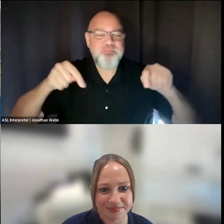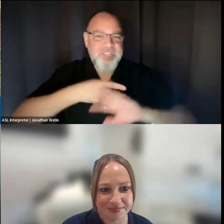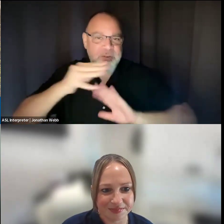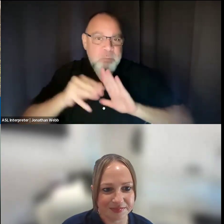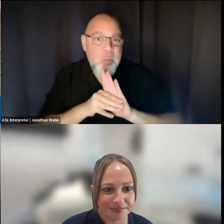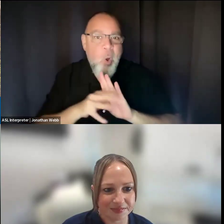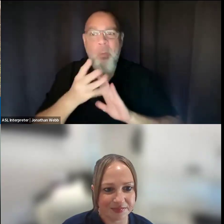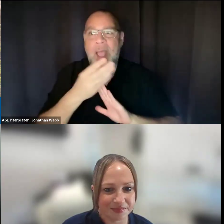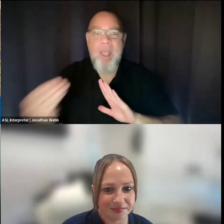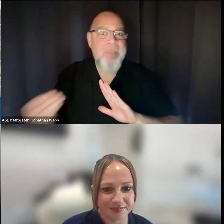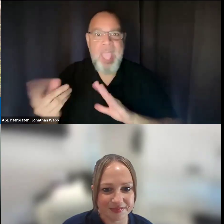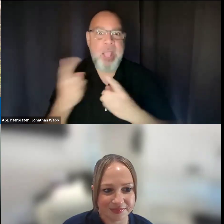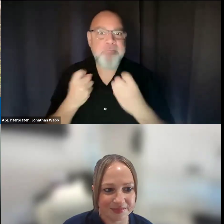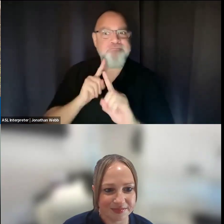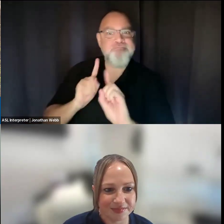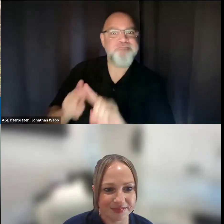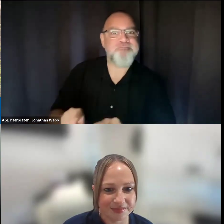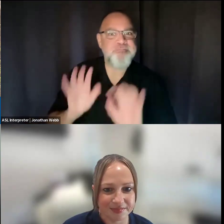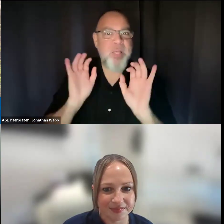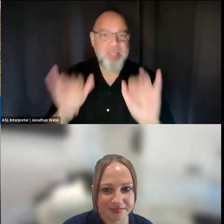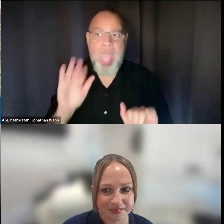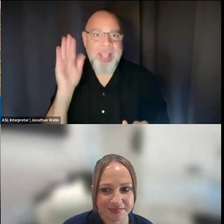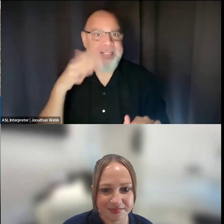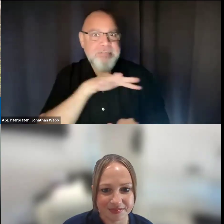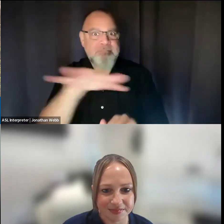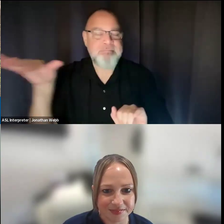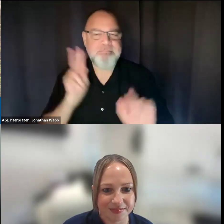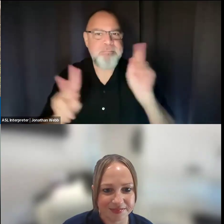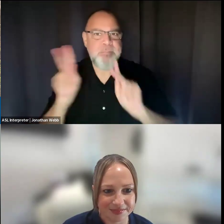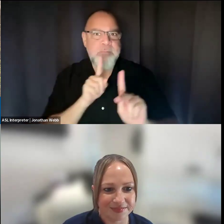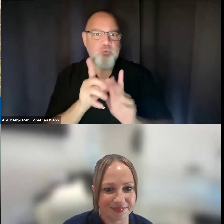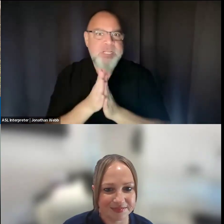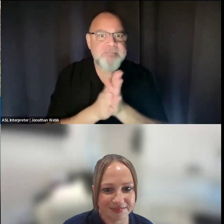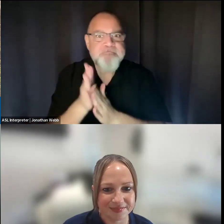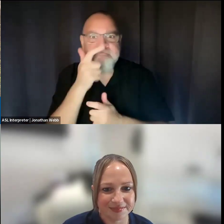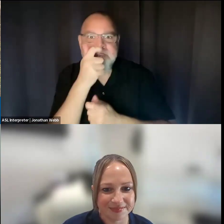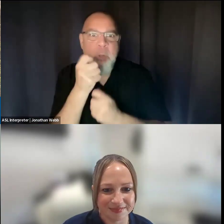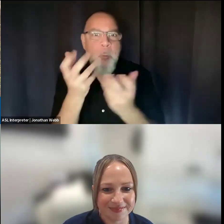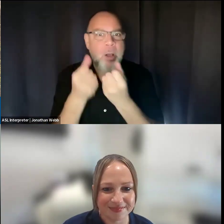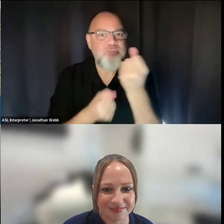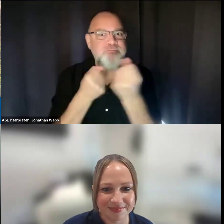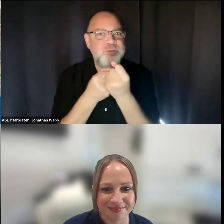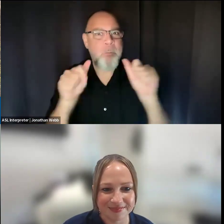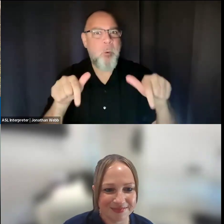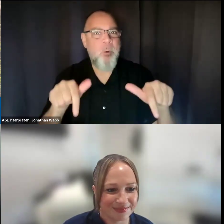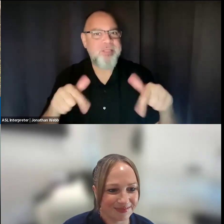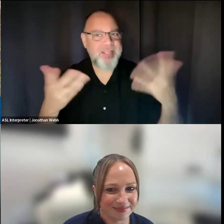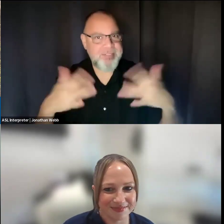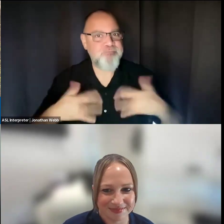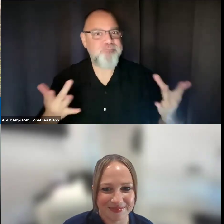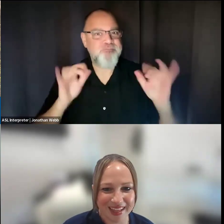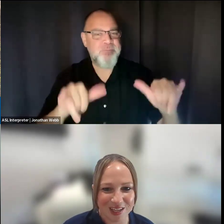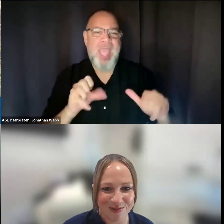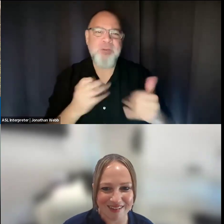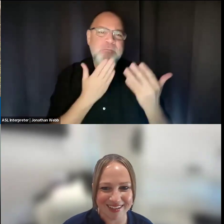questions from folks that are very much interested in supporting these efforts. So thank you so much, Lisa. Thank you so much, Loy. Appreciate your